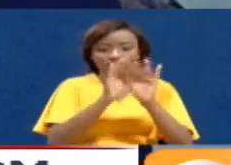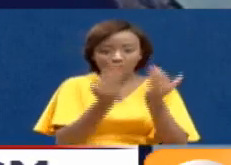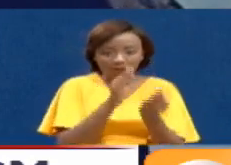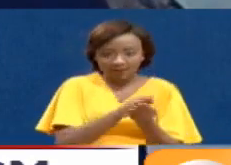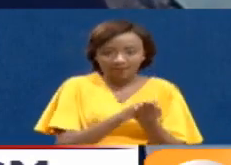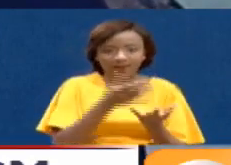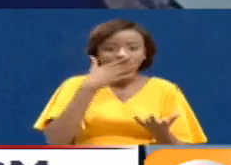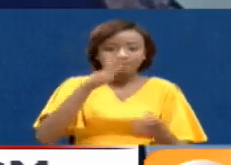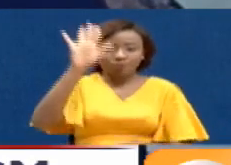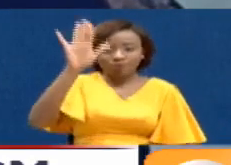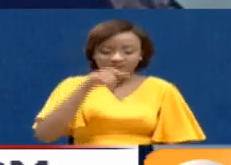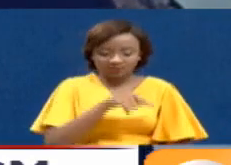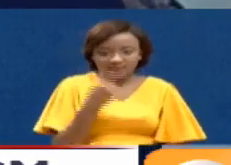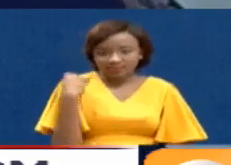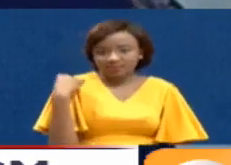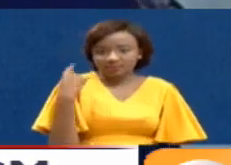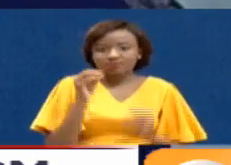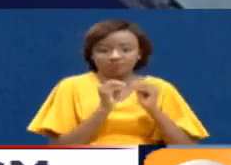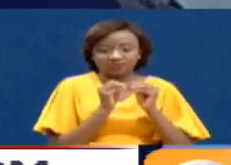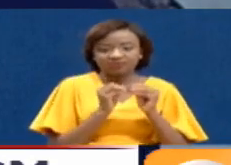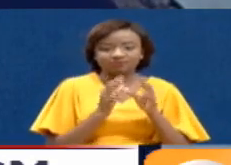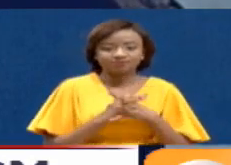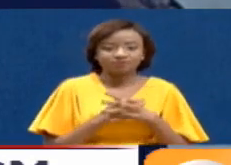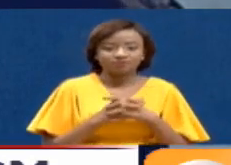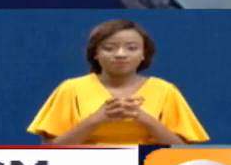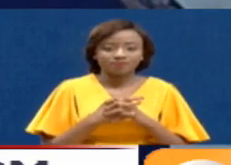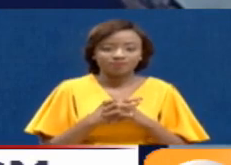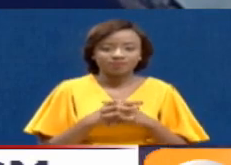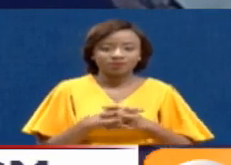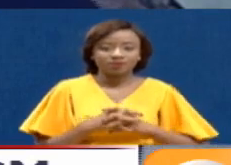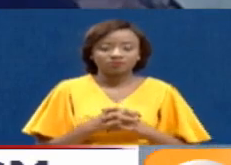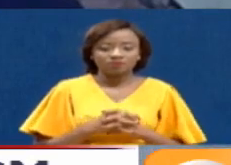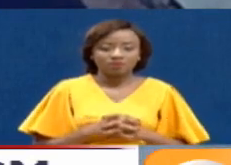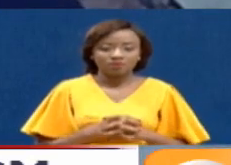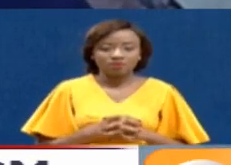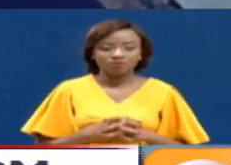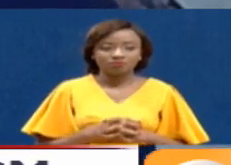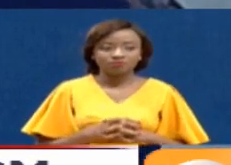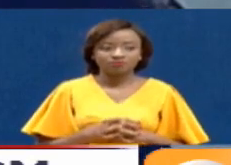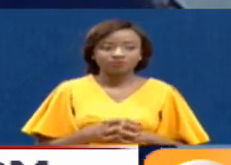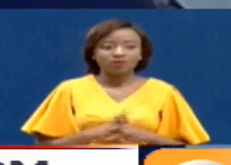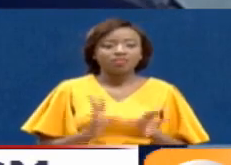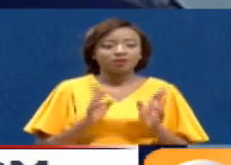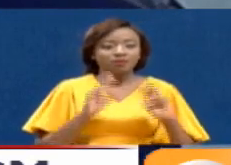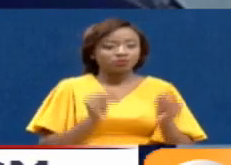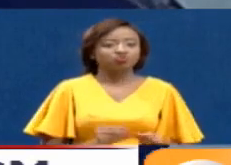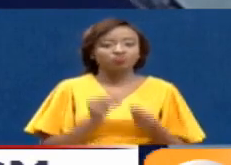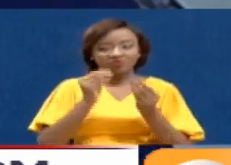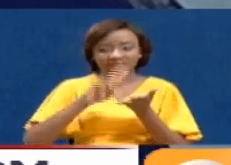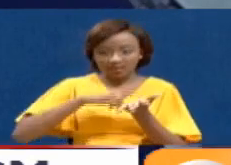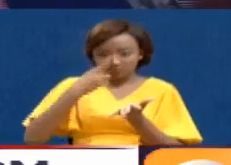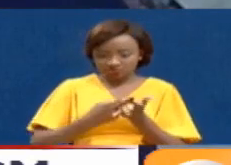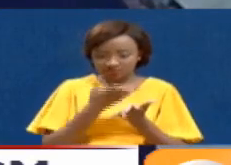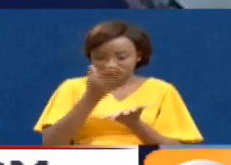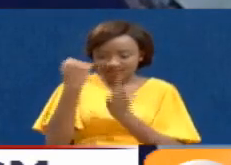committed at this meeting yesterday that they see gravity of the problem and are providing for resources to go into this program.